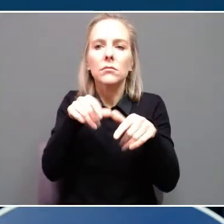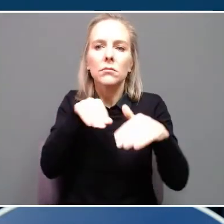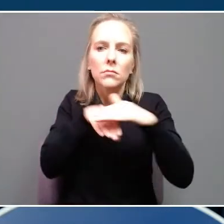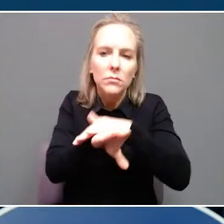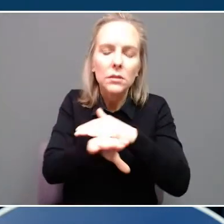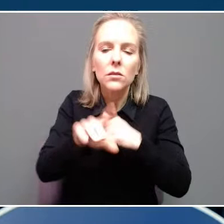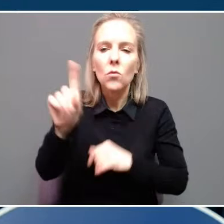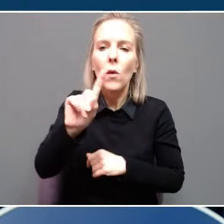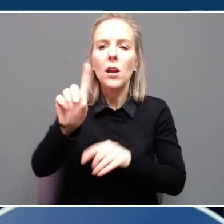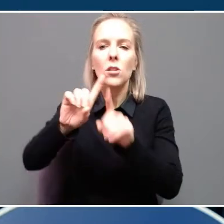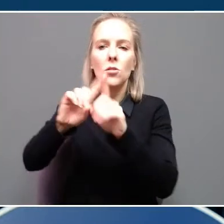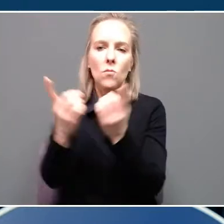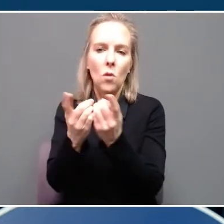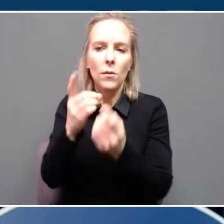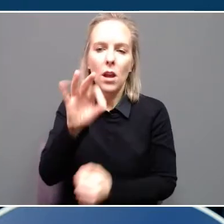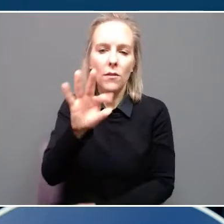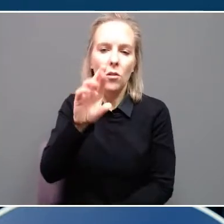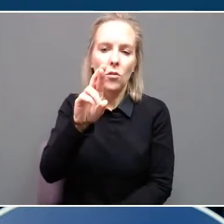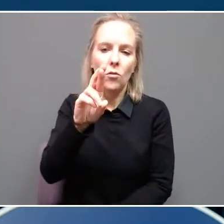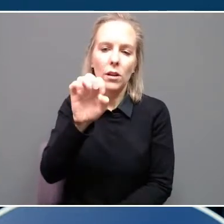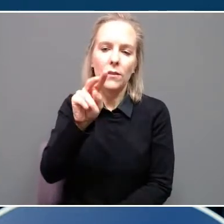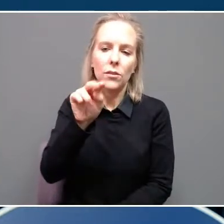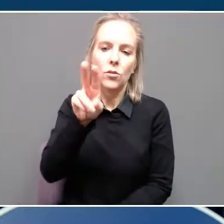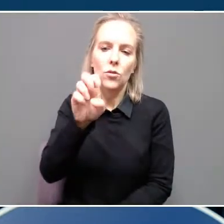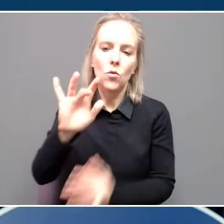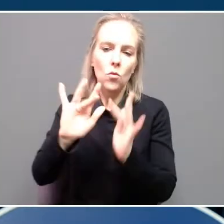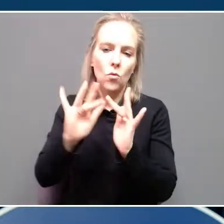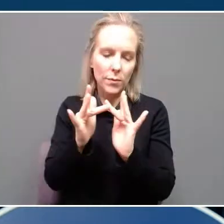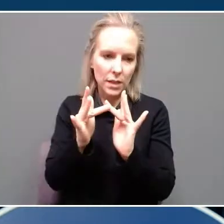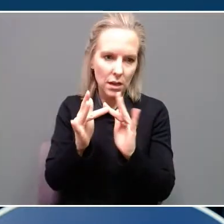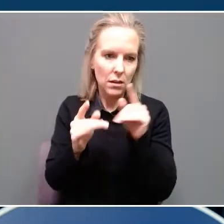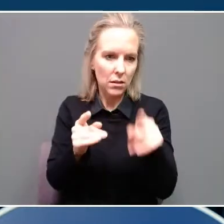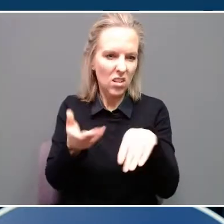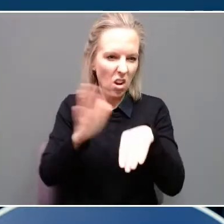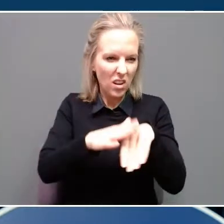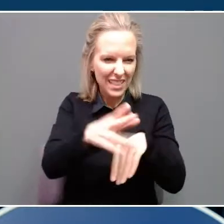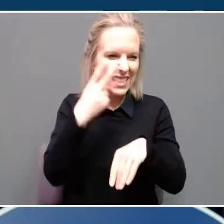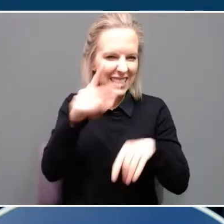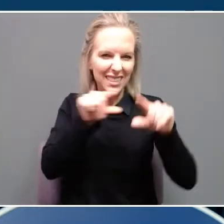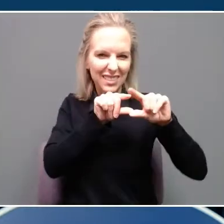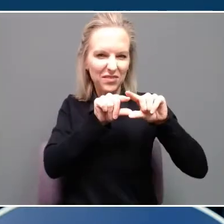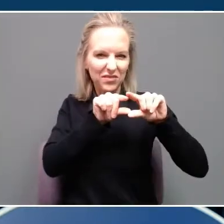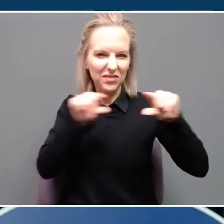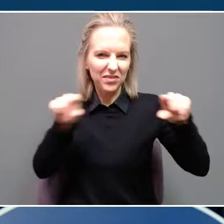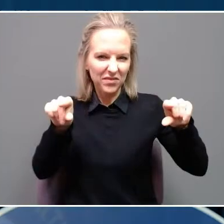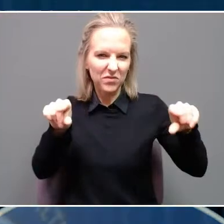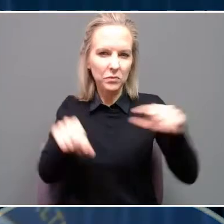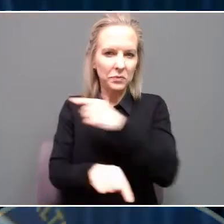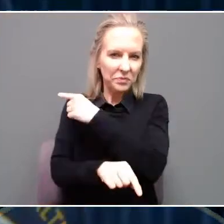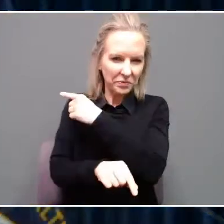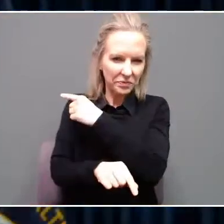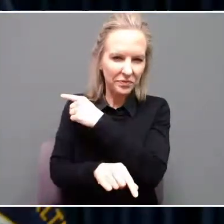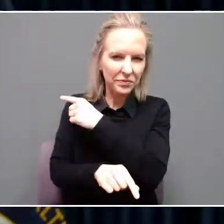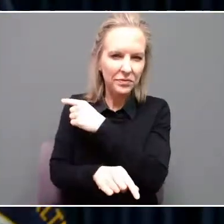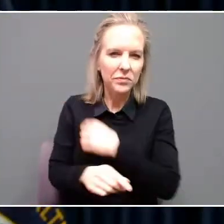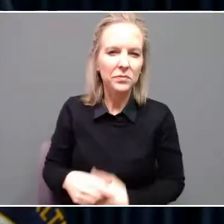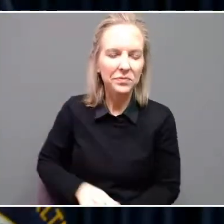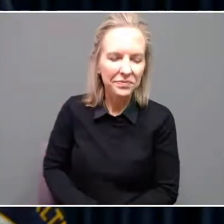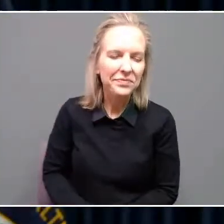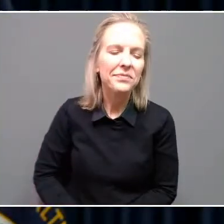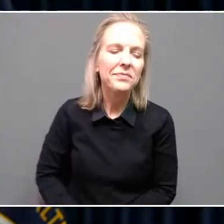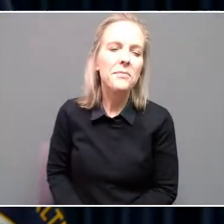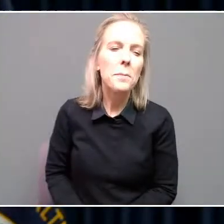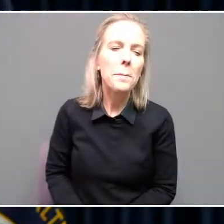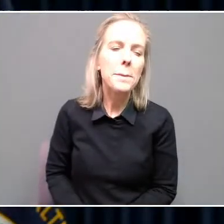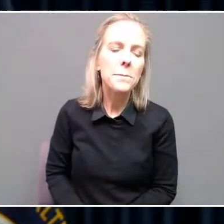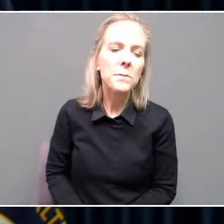of Revenue's website, which is on the bottom of the screen. All right.